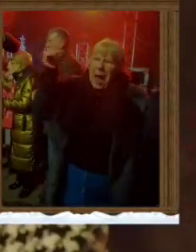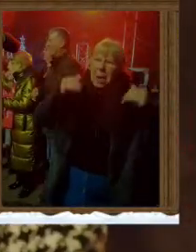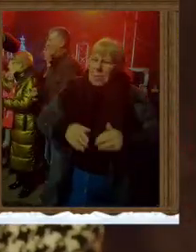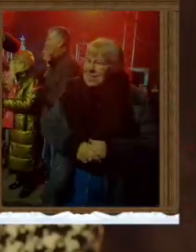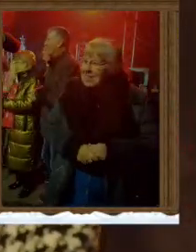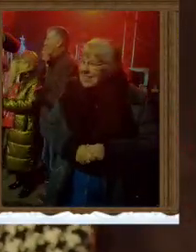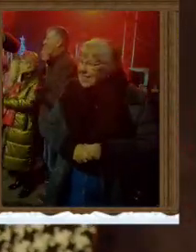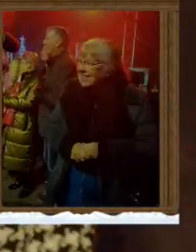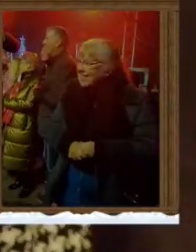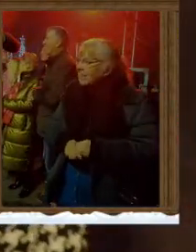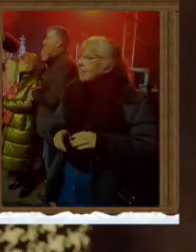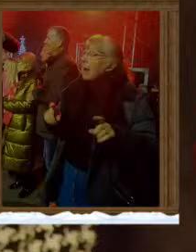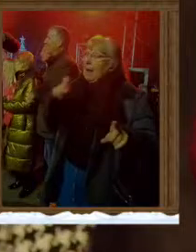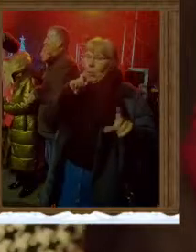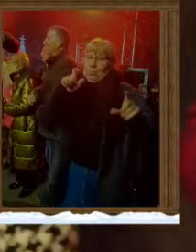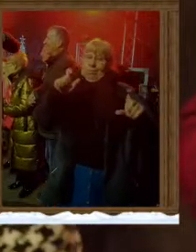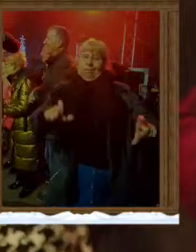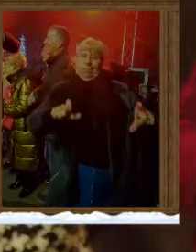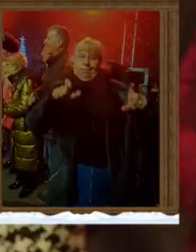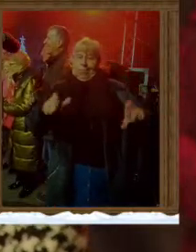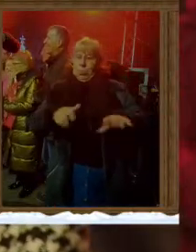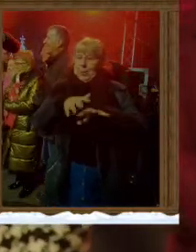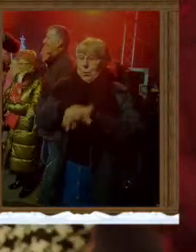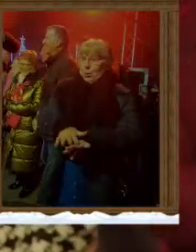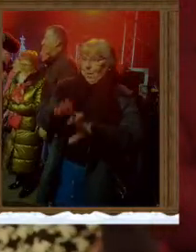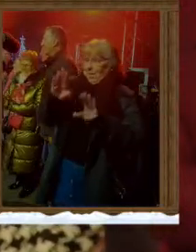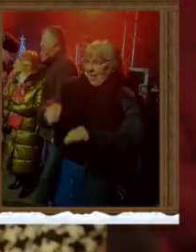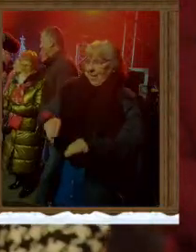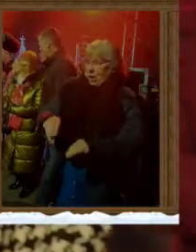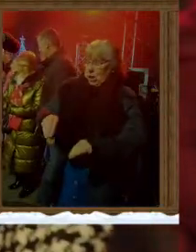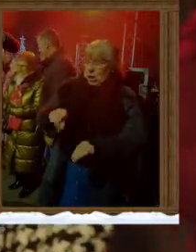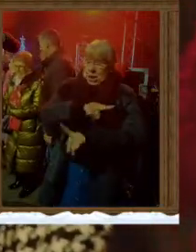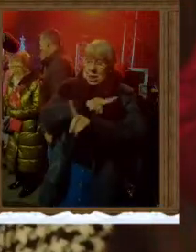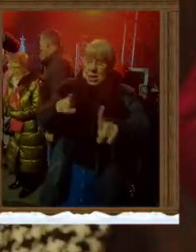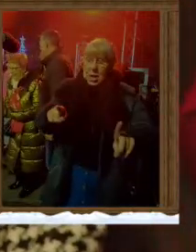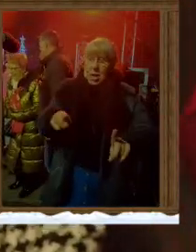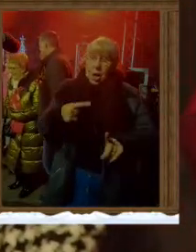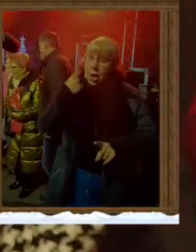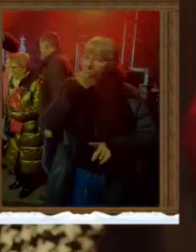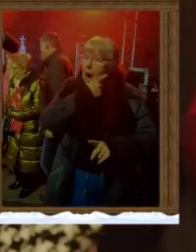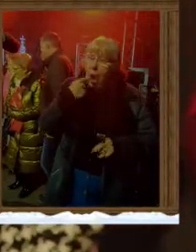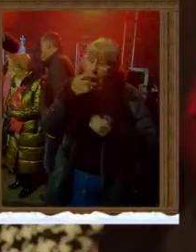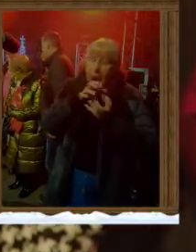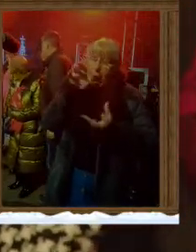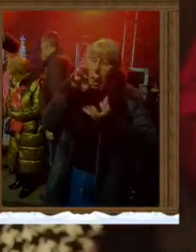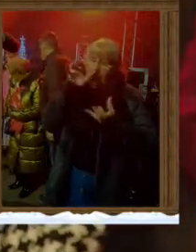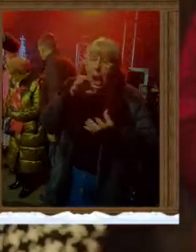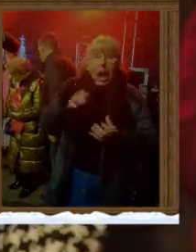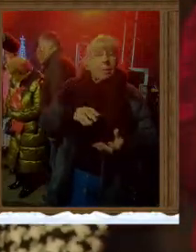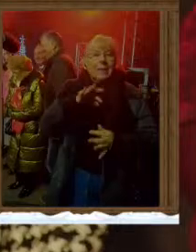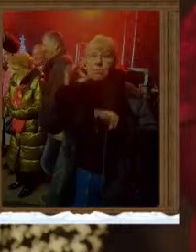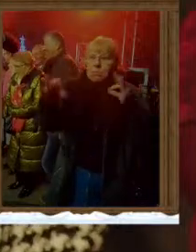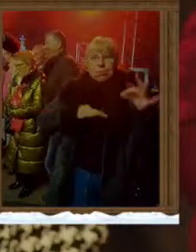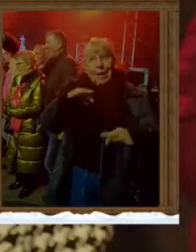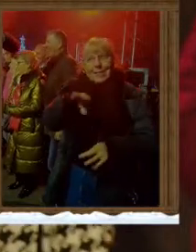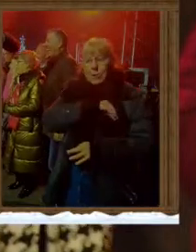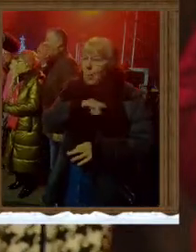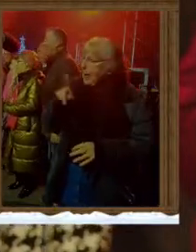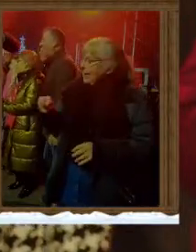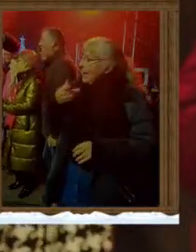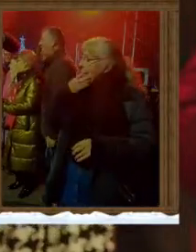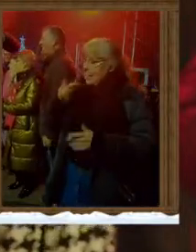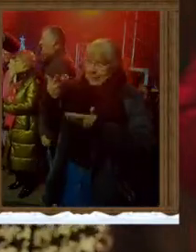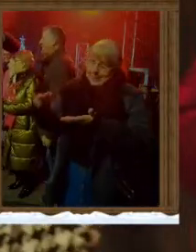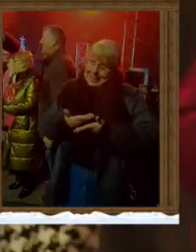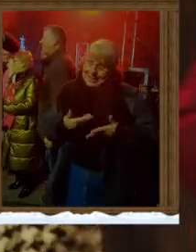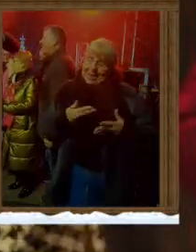tell you what, for those who stick around after the switch on, those big bakes in Ballyclare win prizes tonight. Santa has left